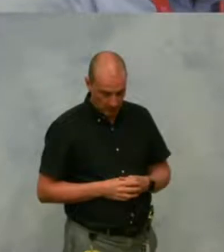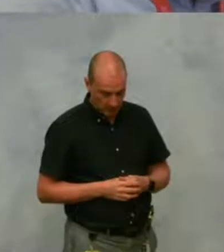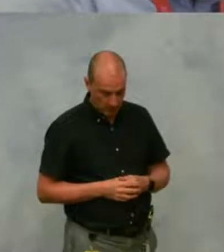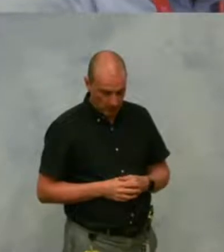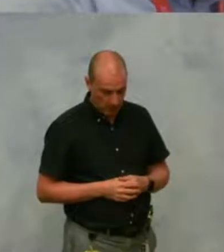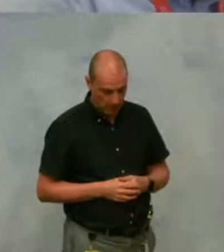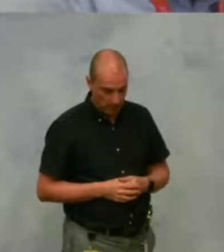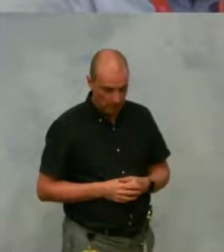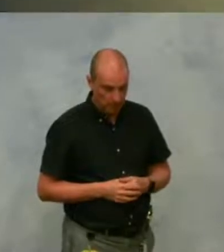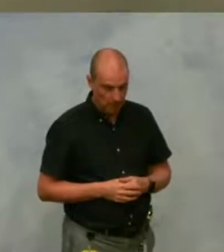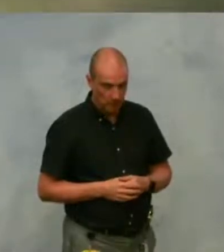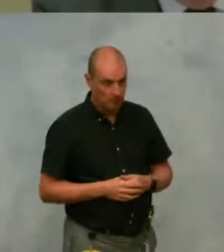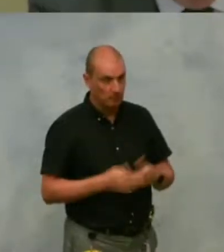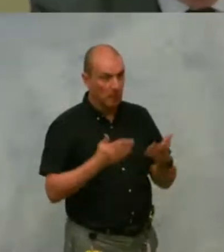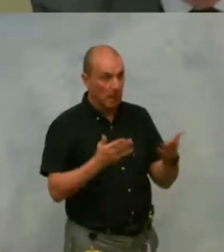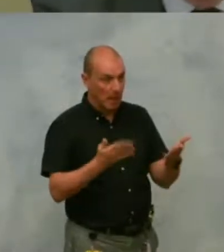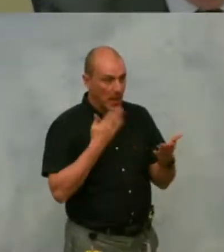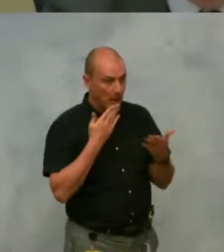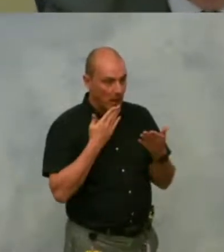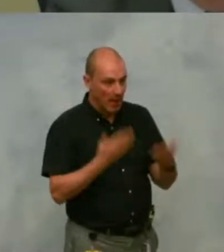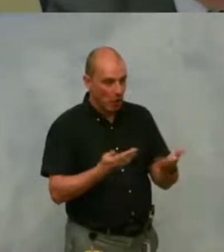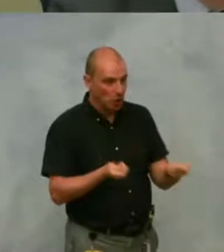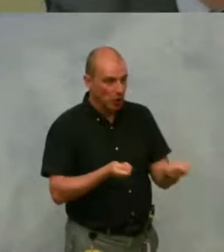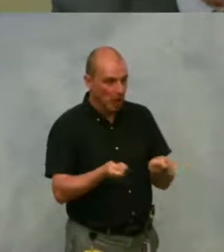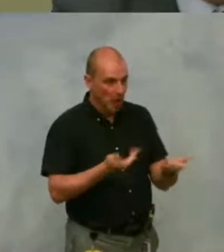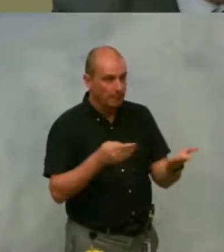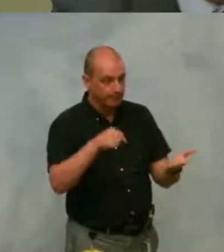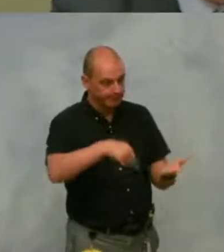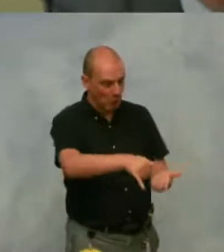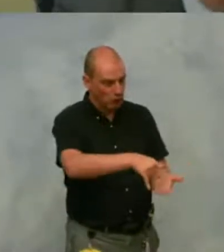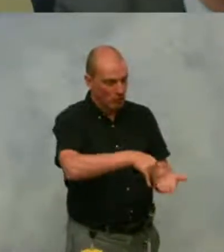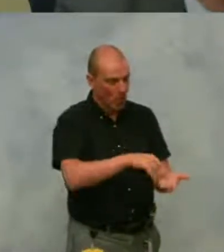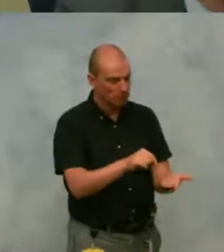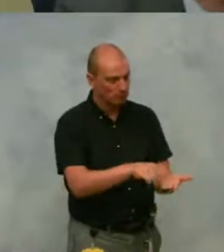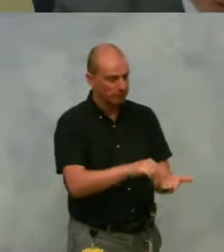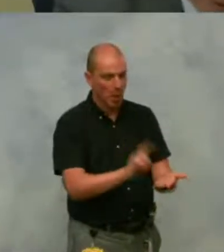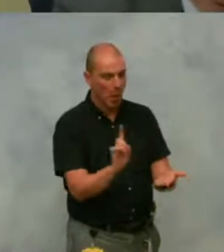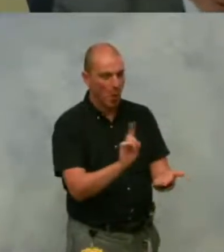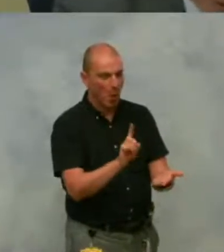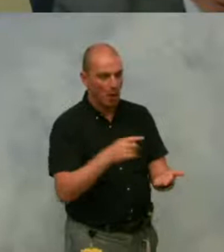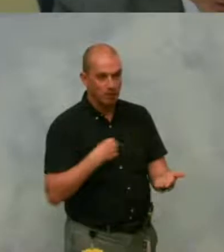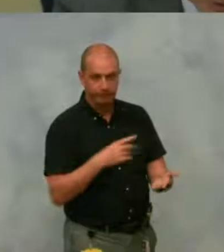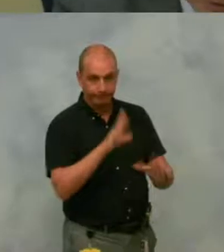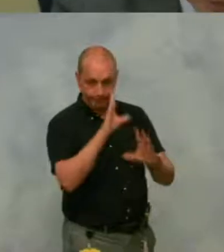Thank you, Chair. The purpose of the report is to advise the committee on outcomes of the